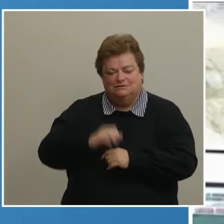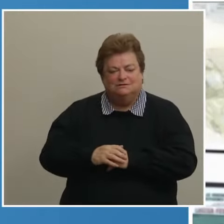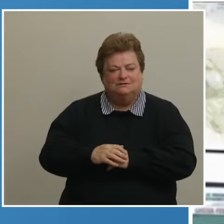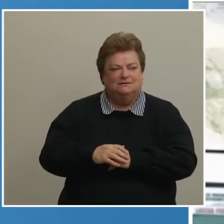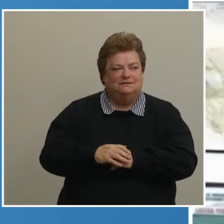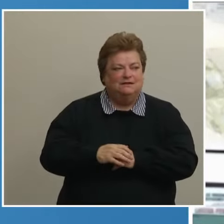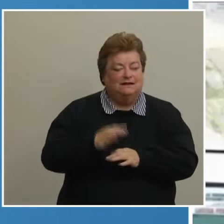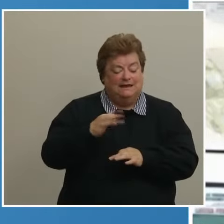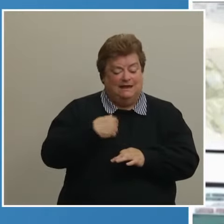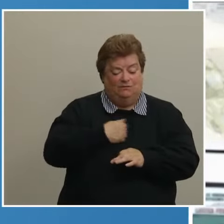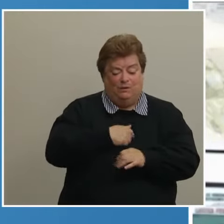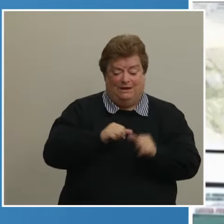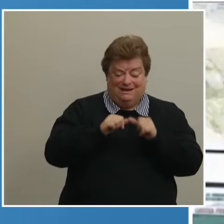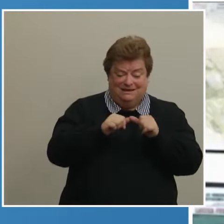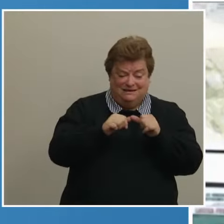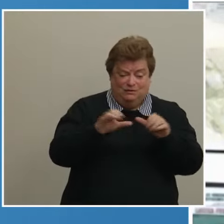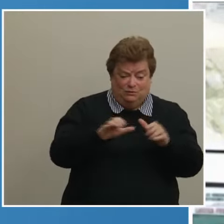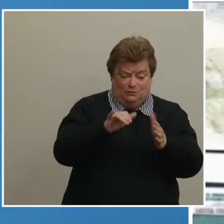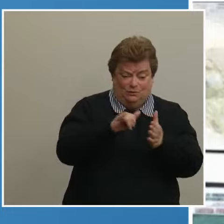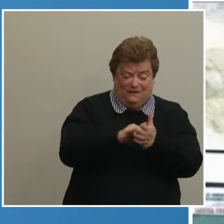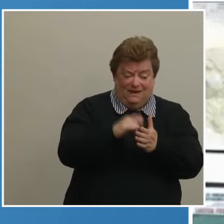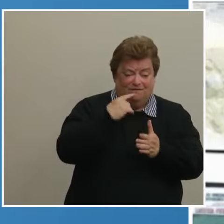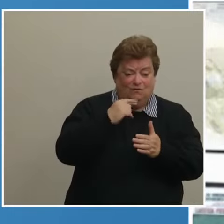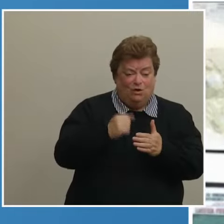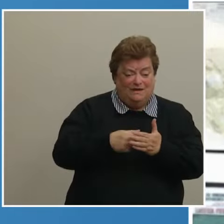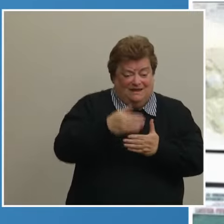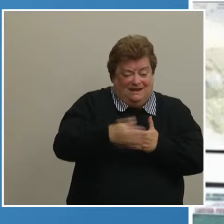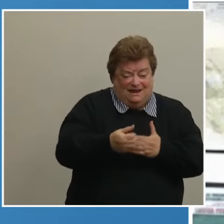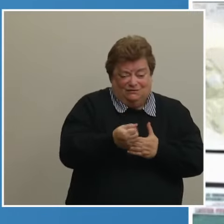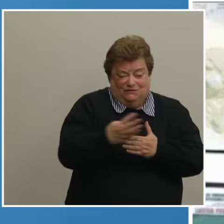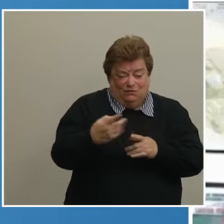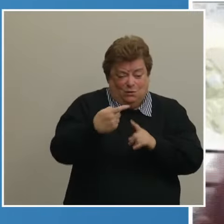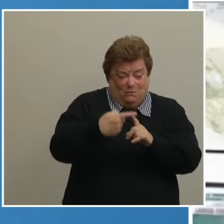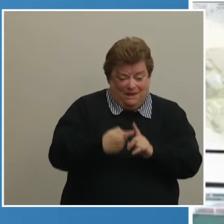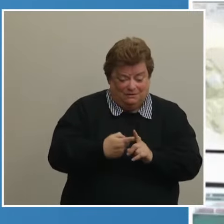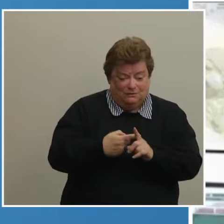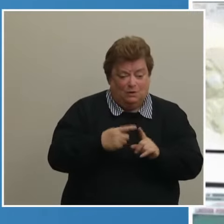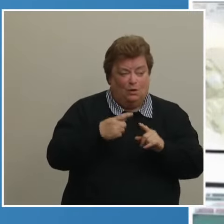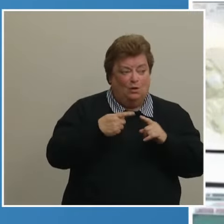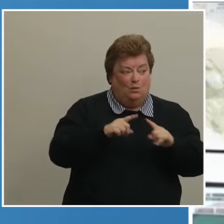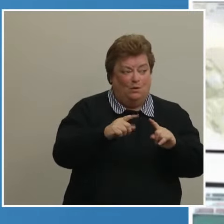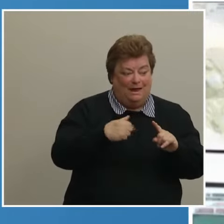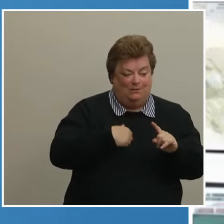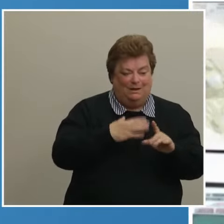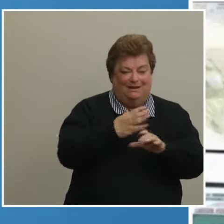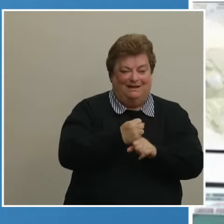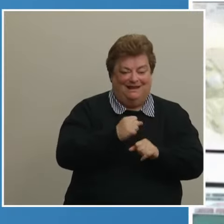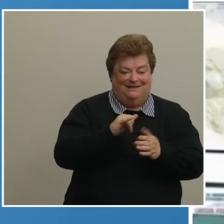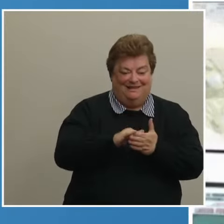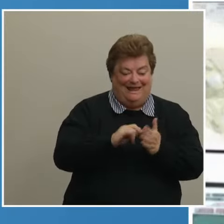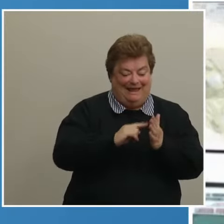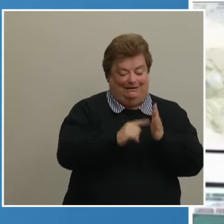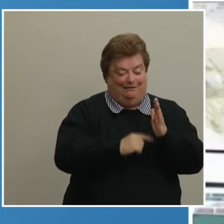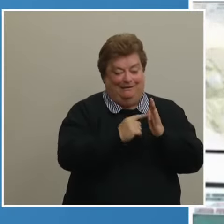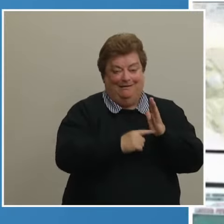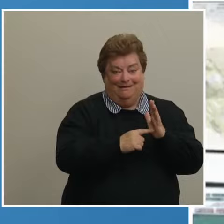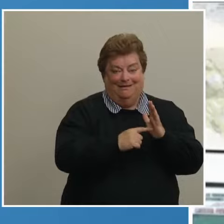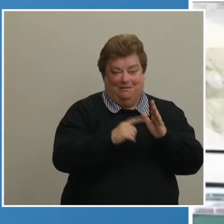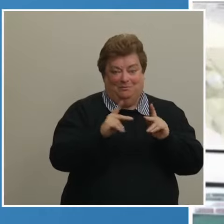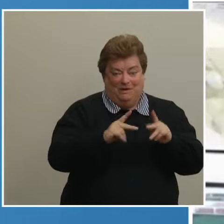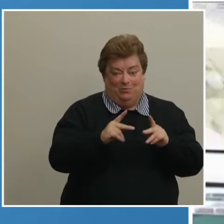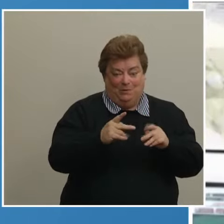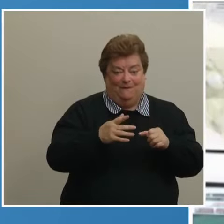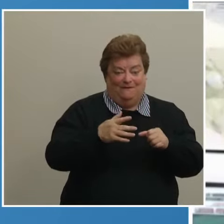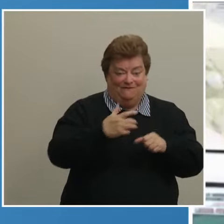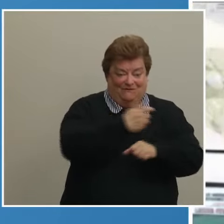we can continue to do those things for the next couple of months while we get the rest of that population vaccinated, we'll